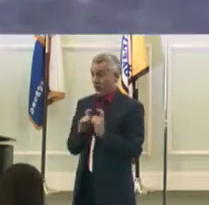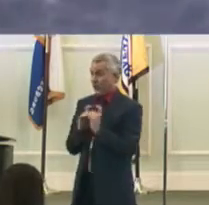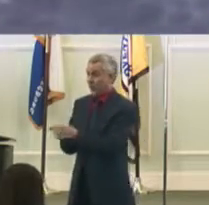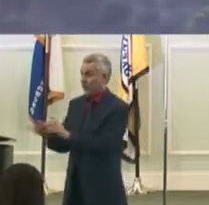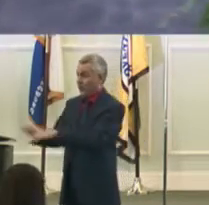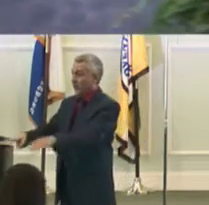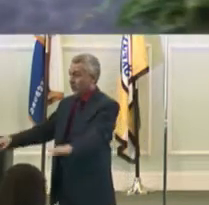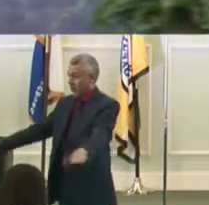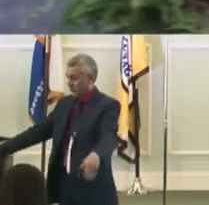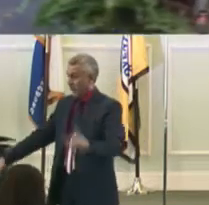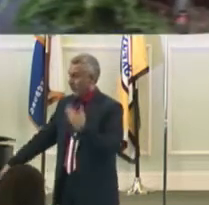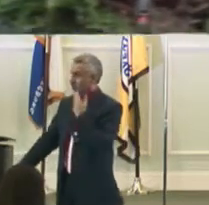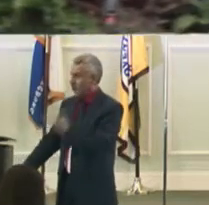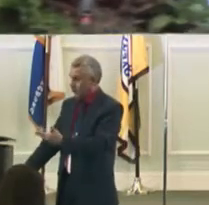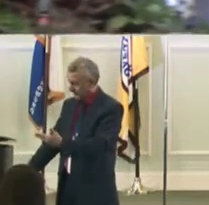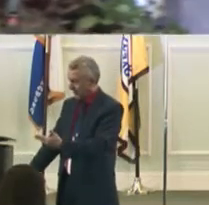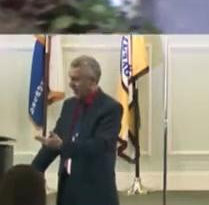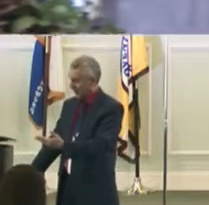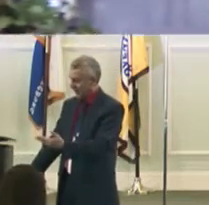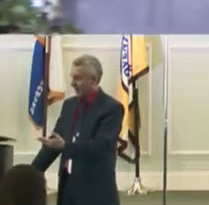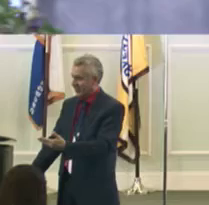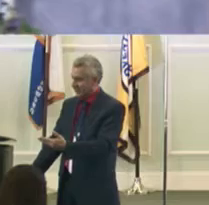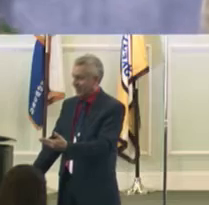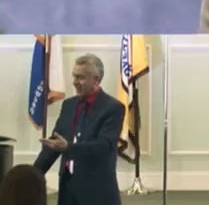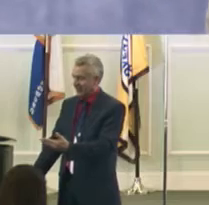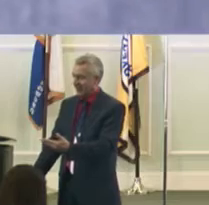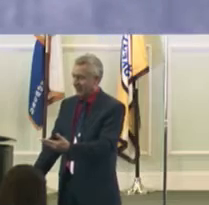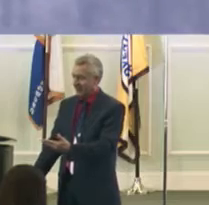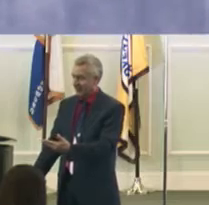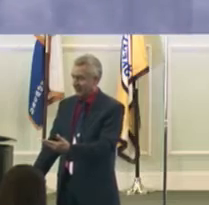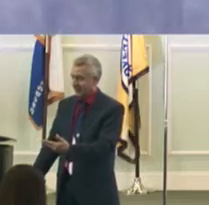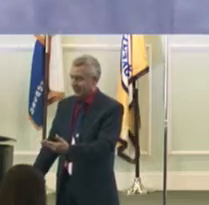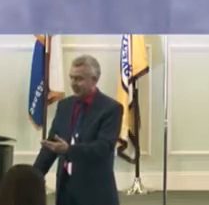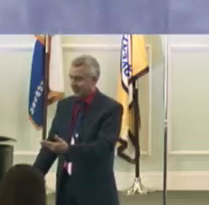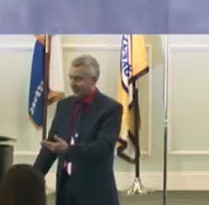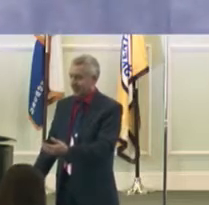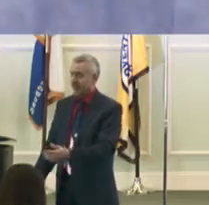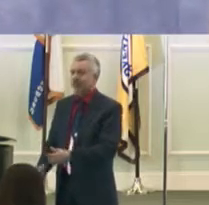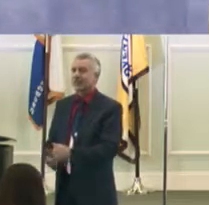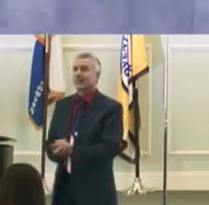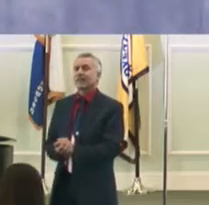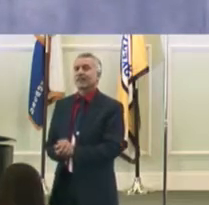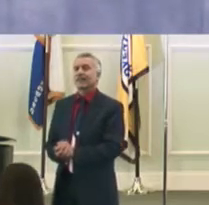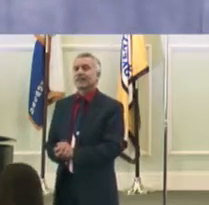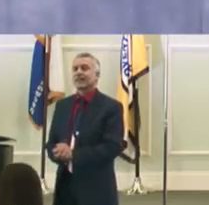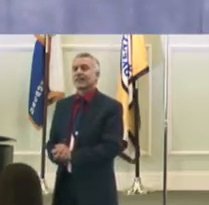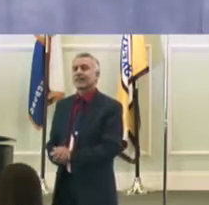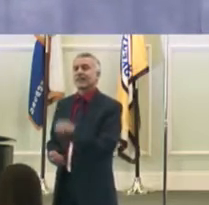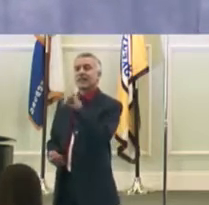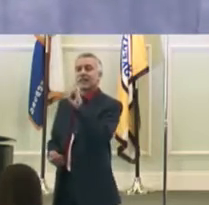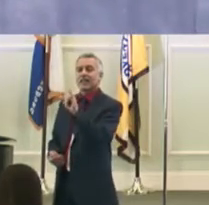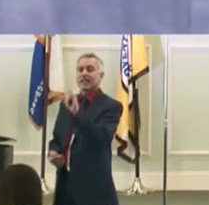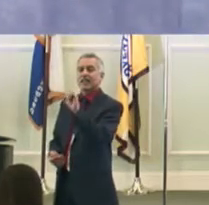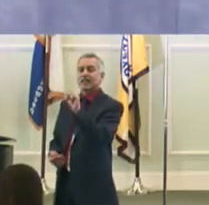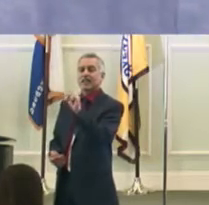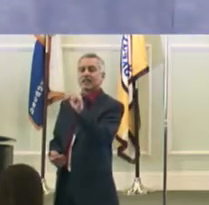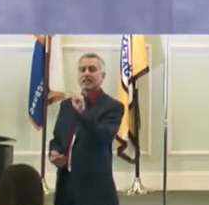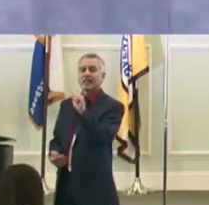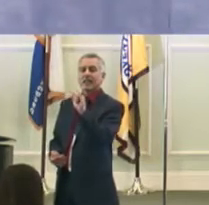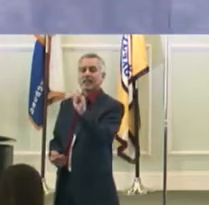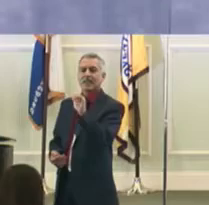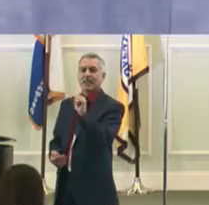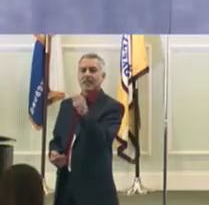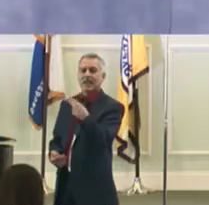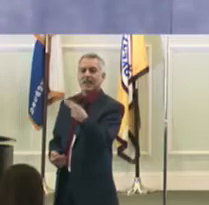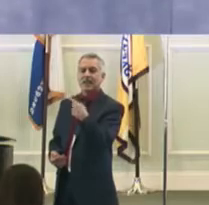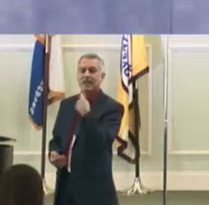I just say it a different way, he'll do it. I like what Isaiah says, you know, and it shall come to pass. Before they